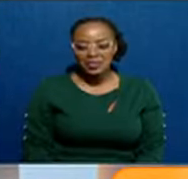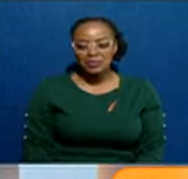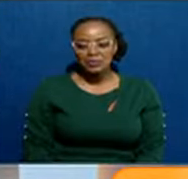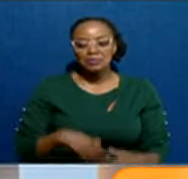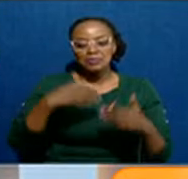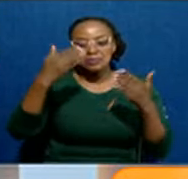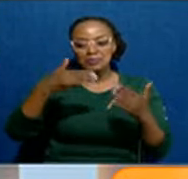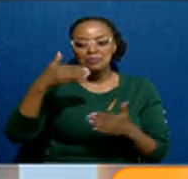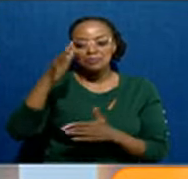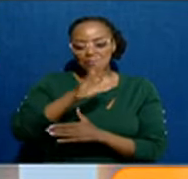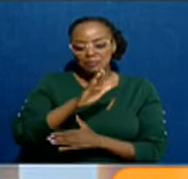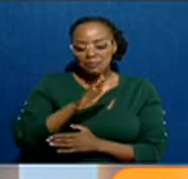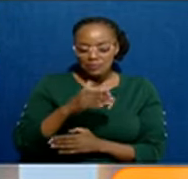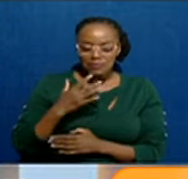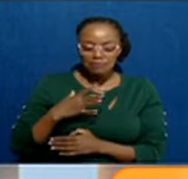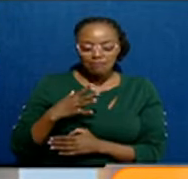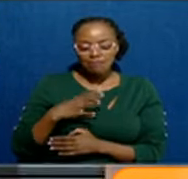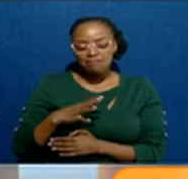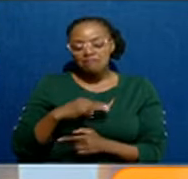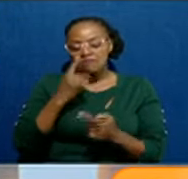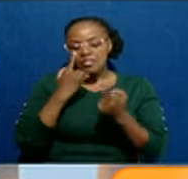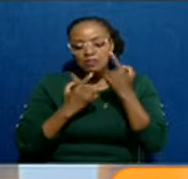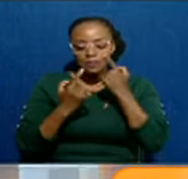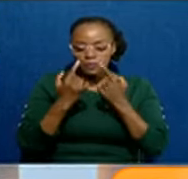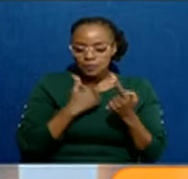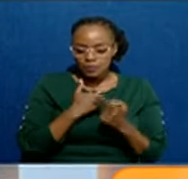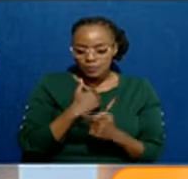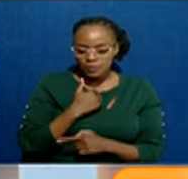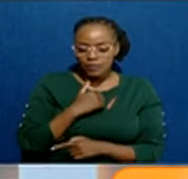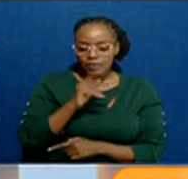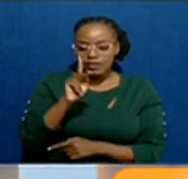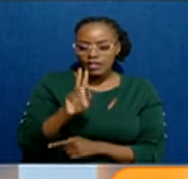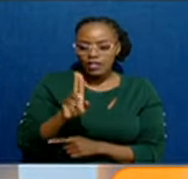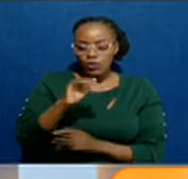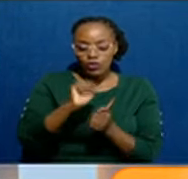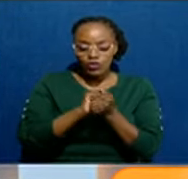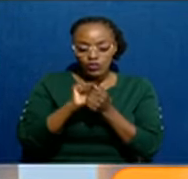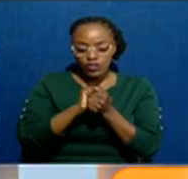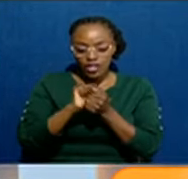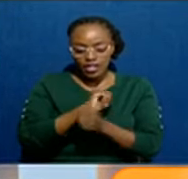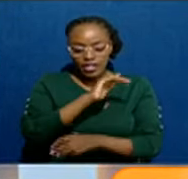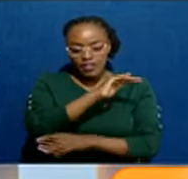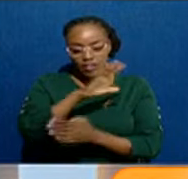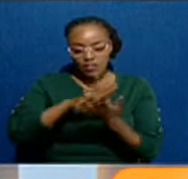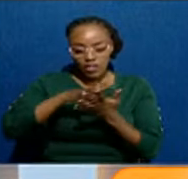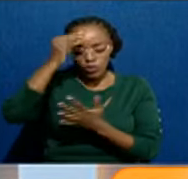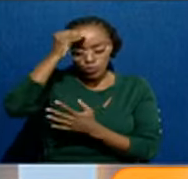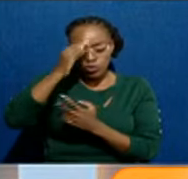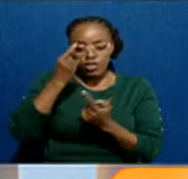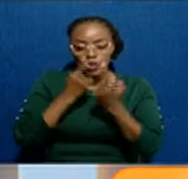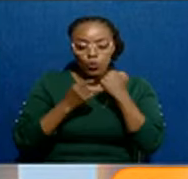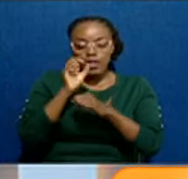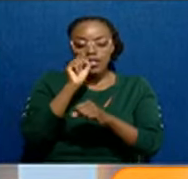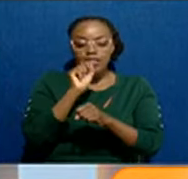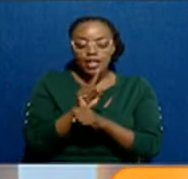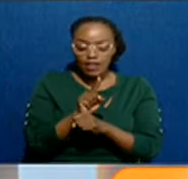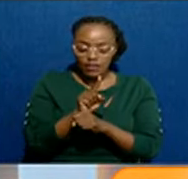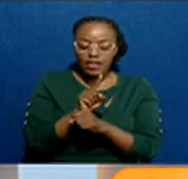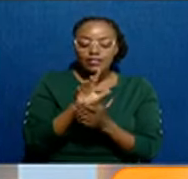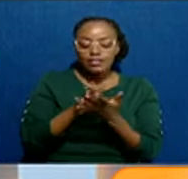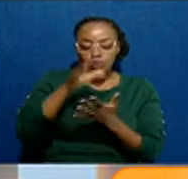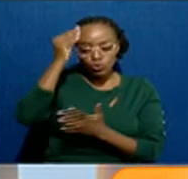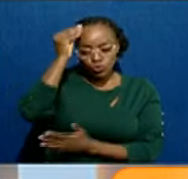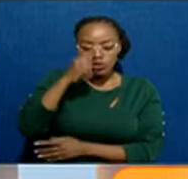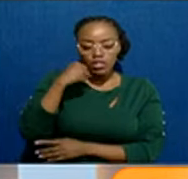Now, emotions ran high at Kenyatta University grounds on Friday evening as students mourned 11 departed colleagues